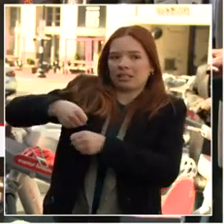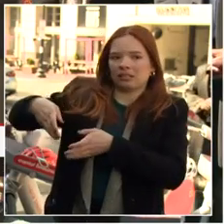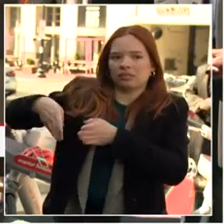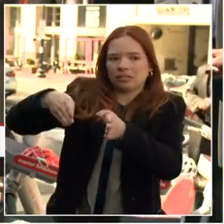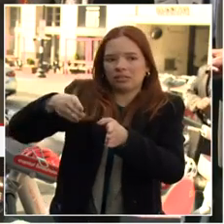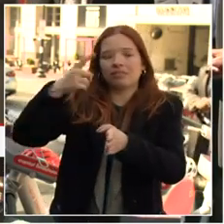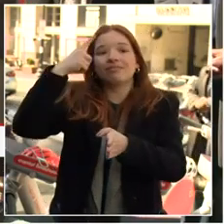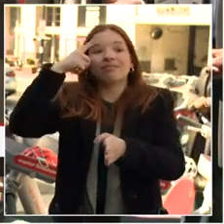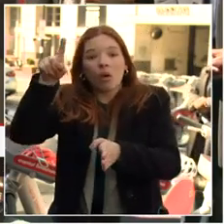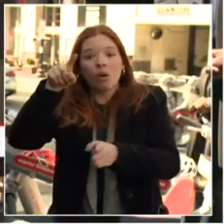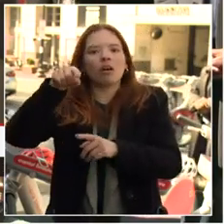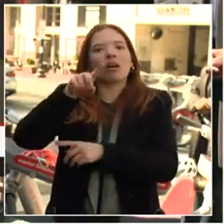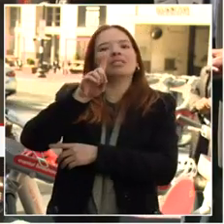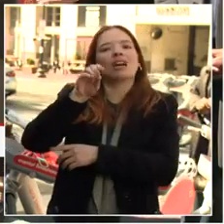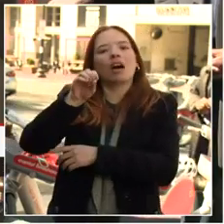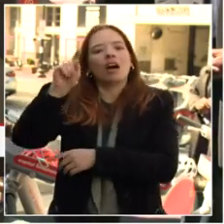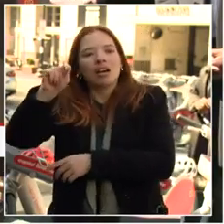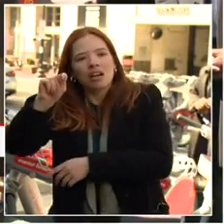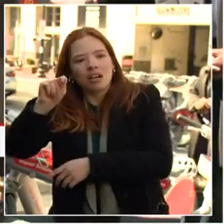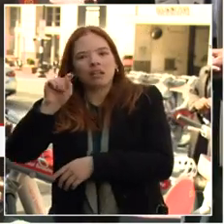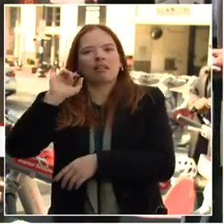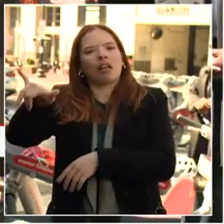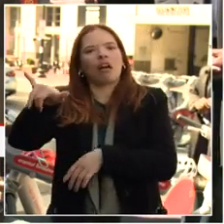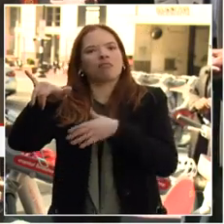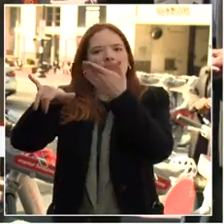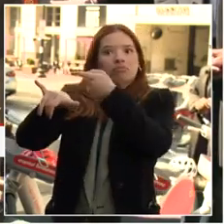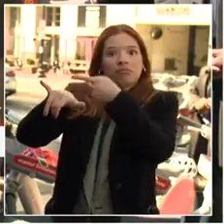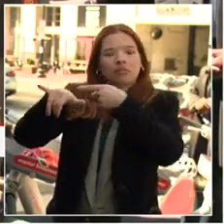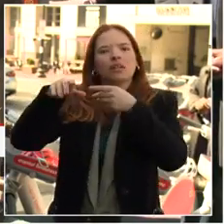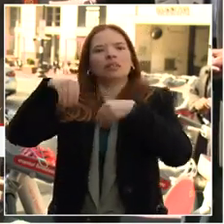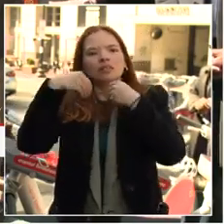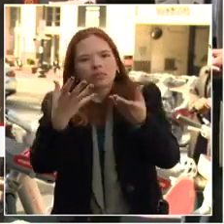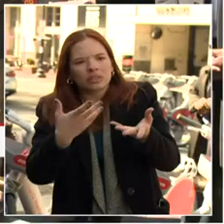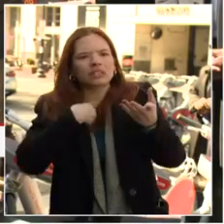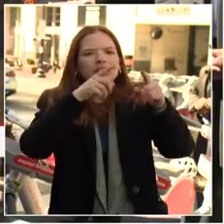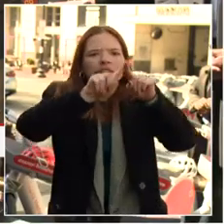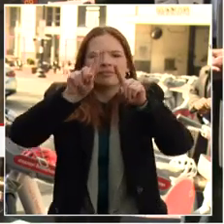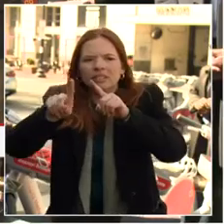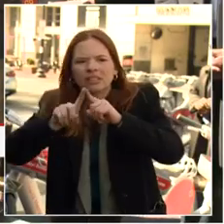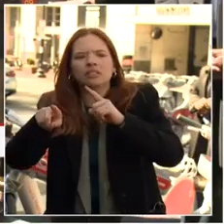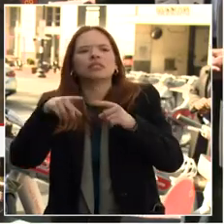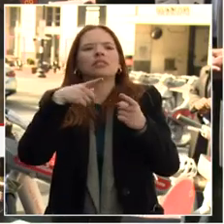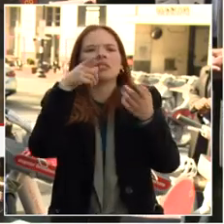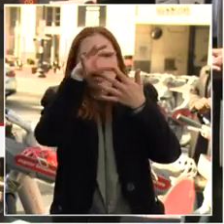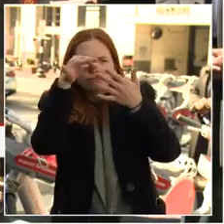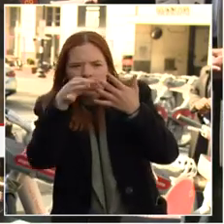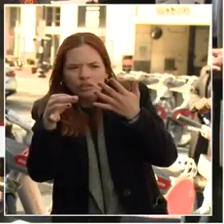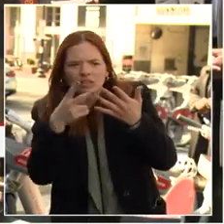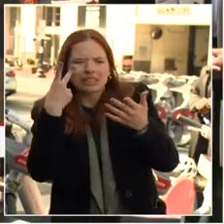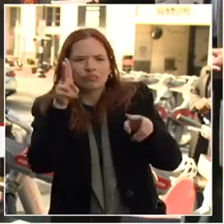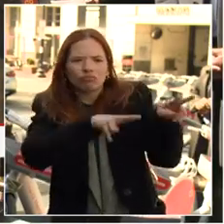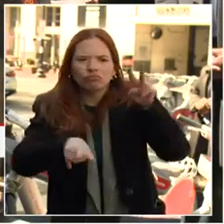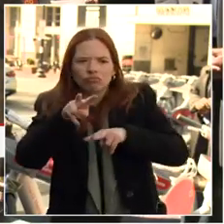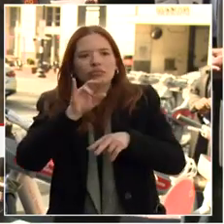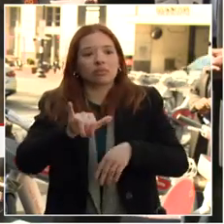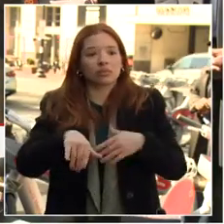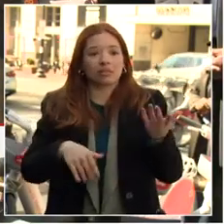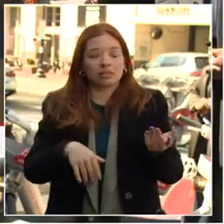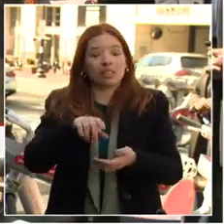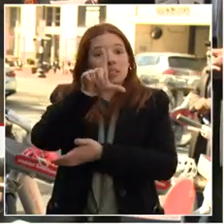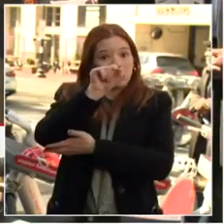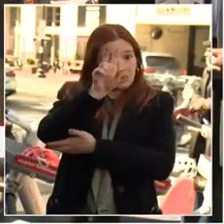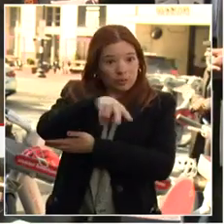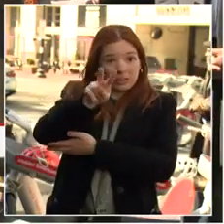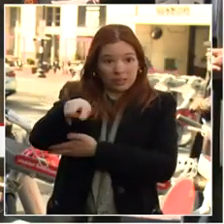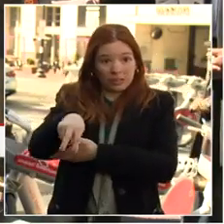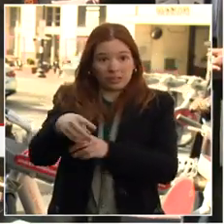essential part of providing a variety of mobility options to the district. In 2022, DDOT constructed 5.5